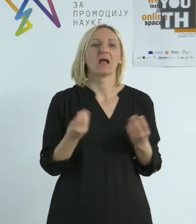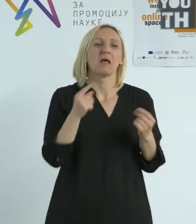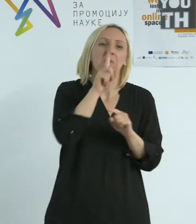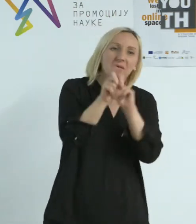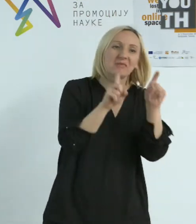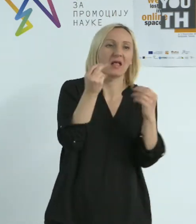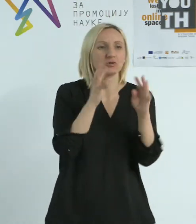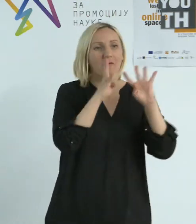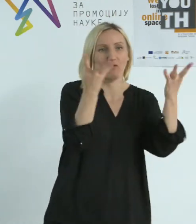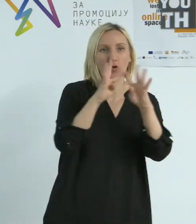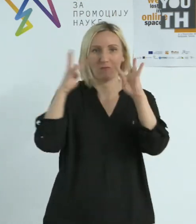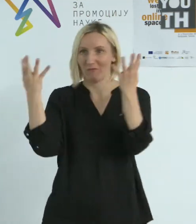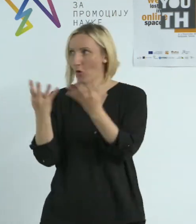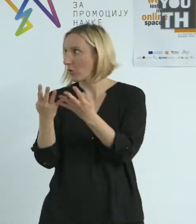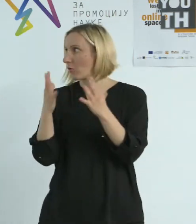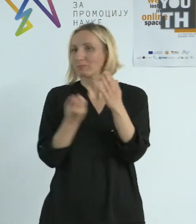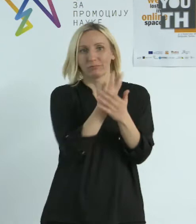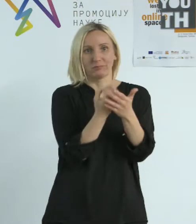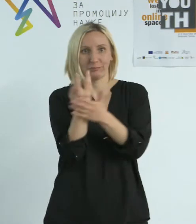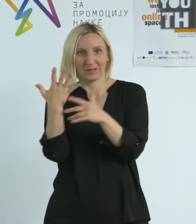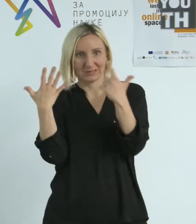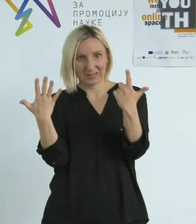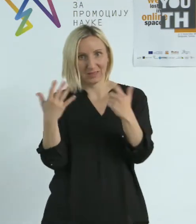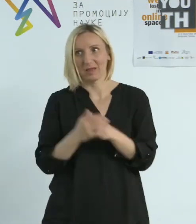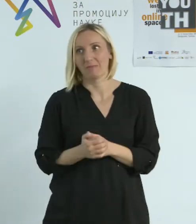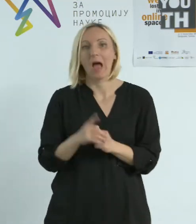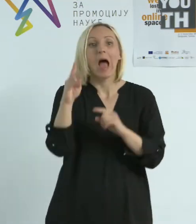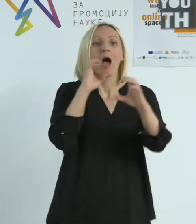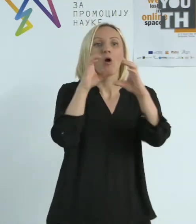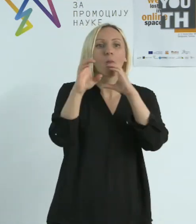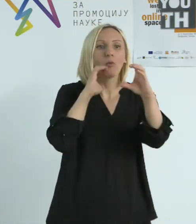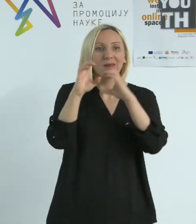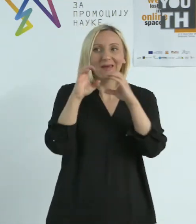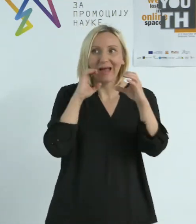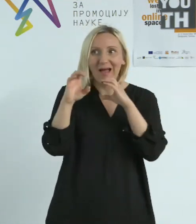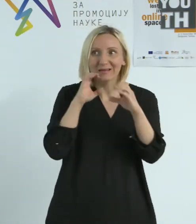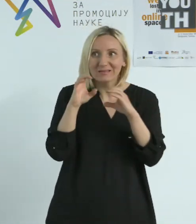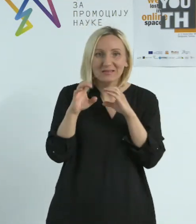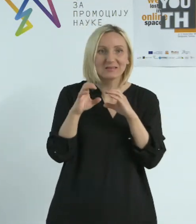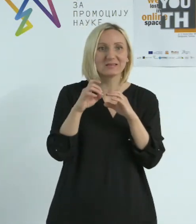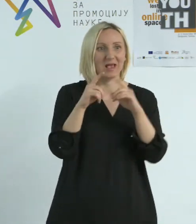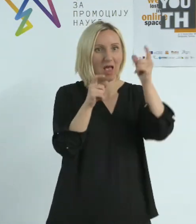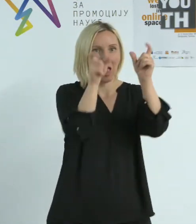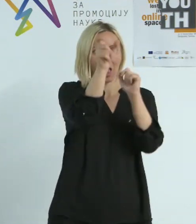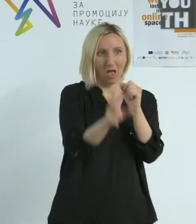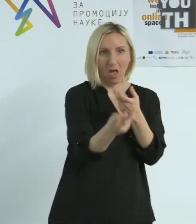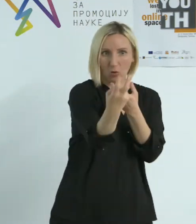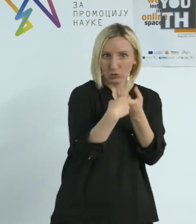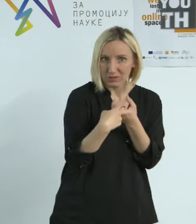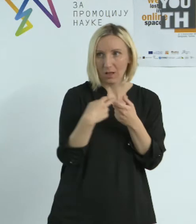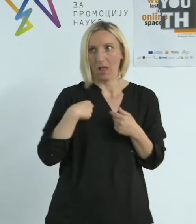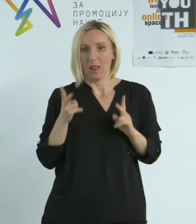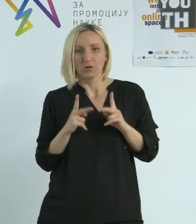questions. And a number of interactions with trainers, including the presentations, some technical